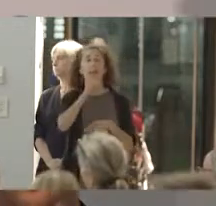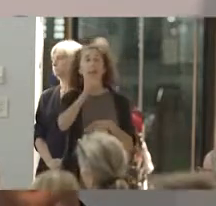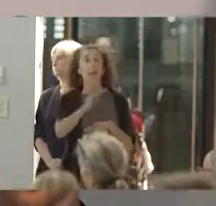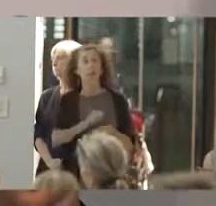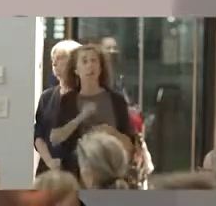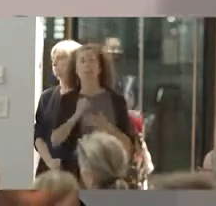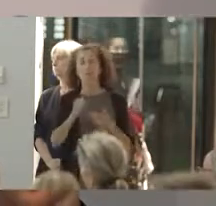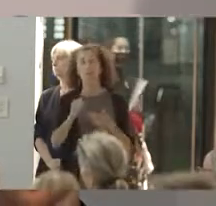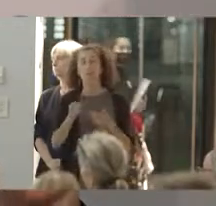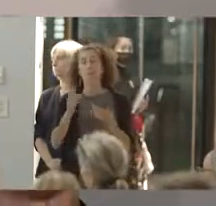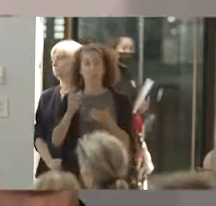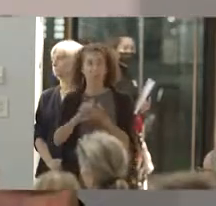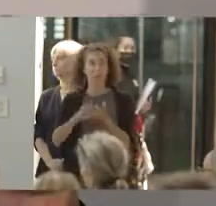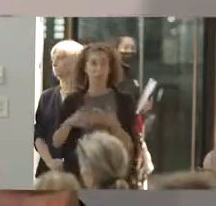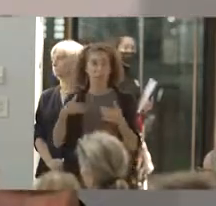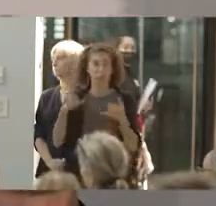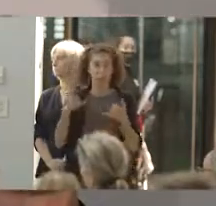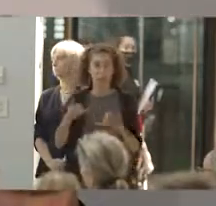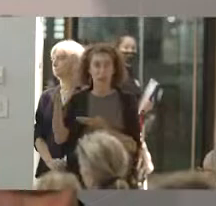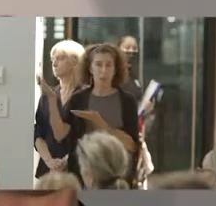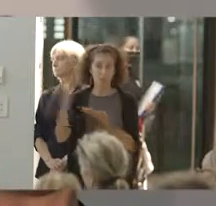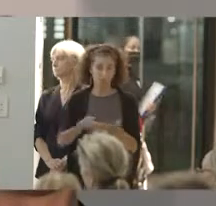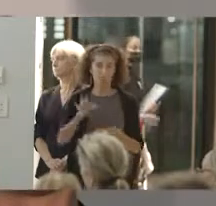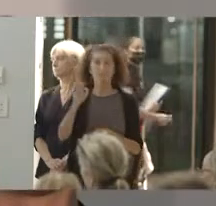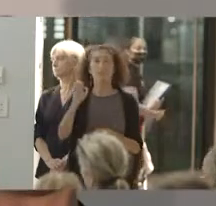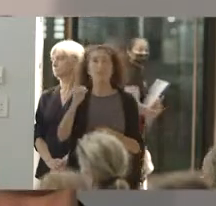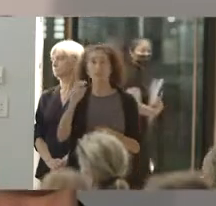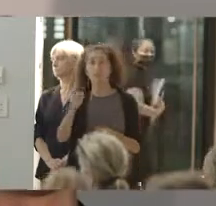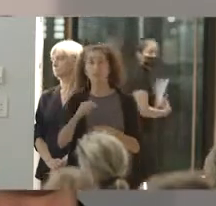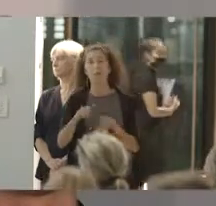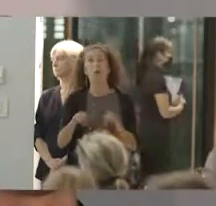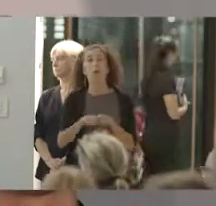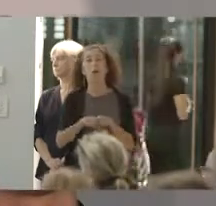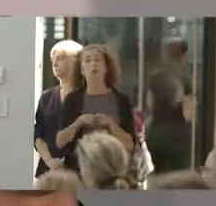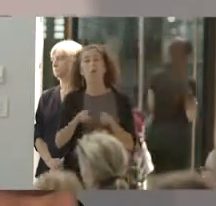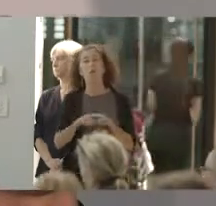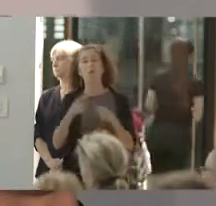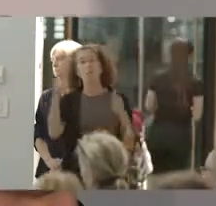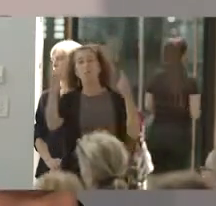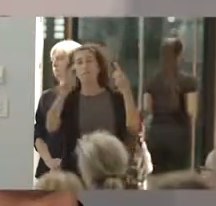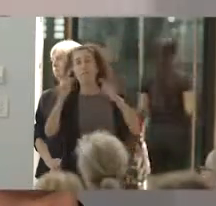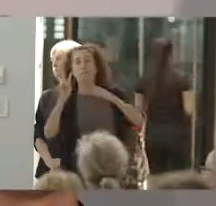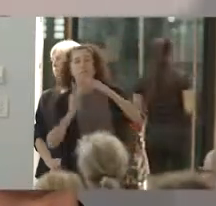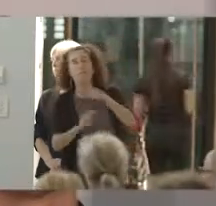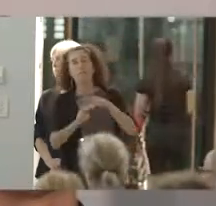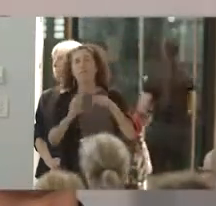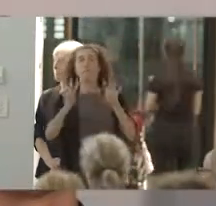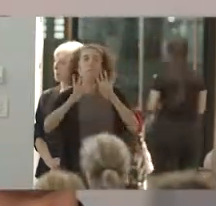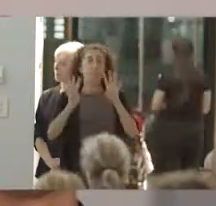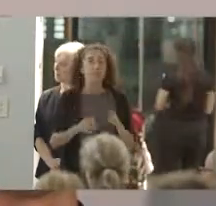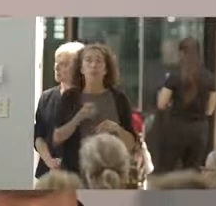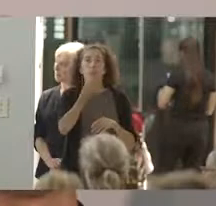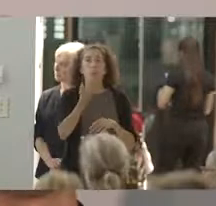is the climate change, the effects of global warming that are going to increase those storms, right? Right now, the